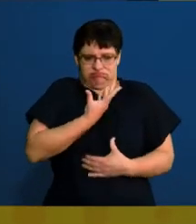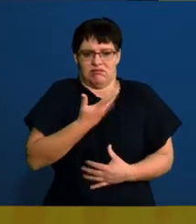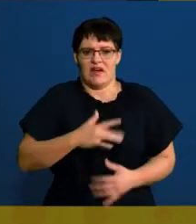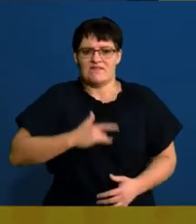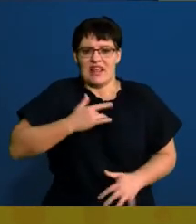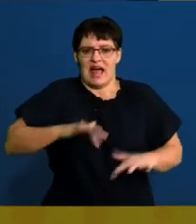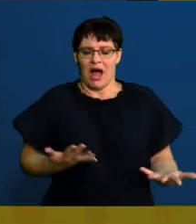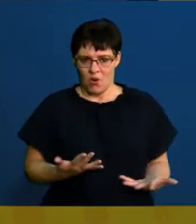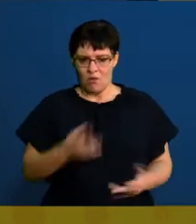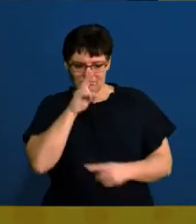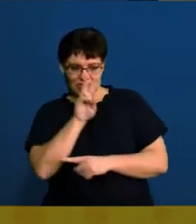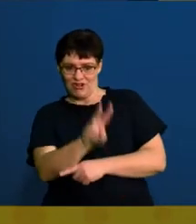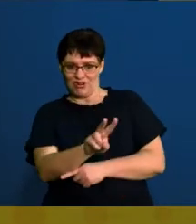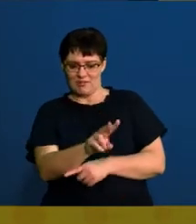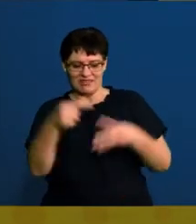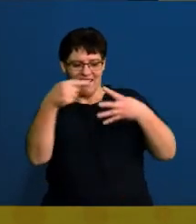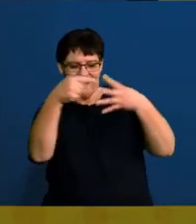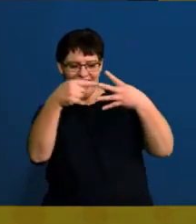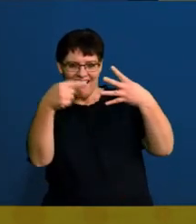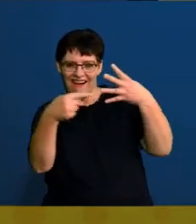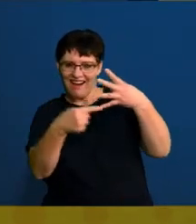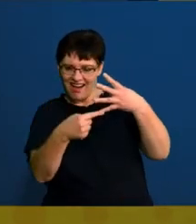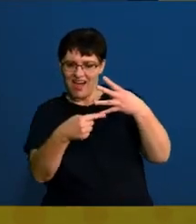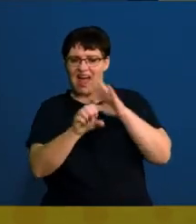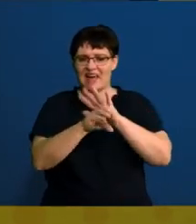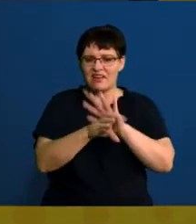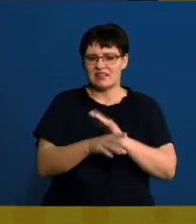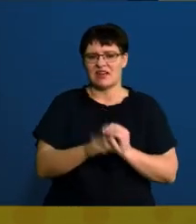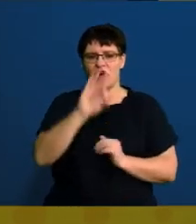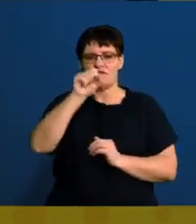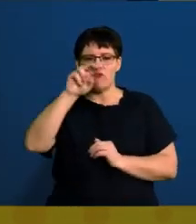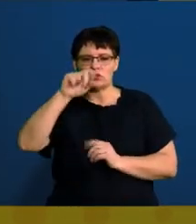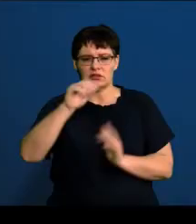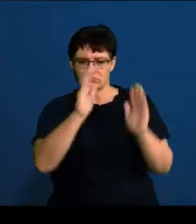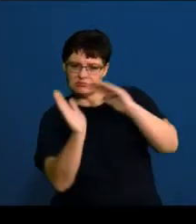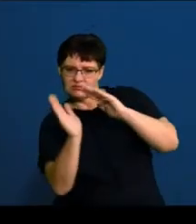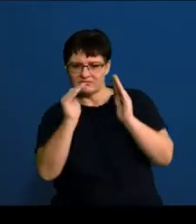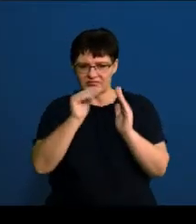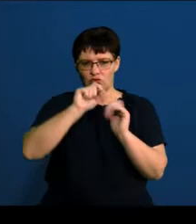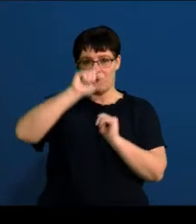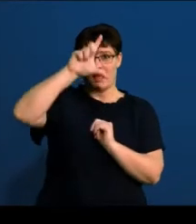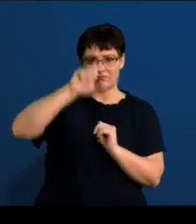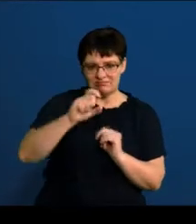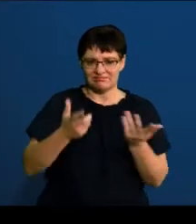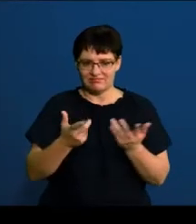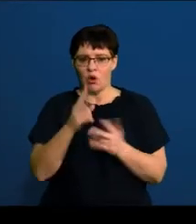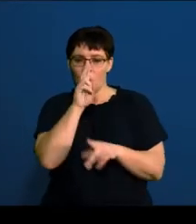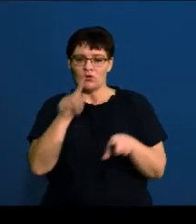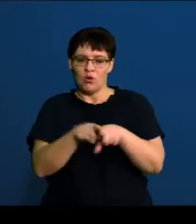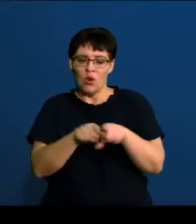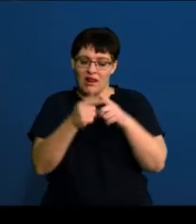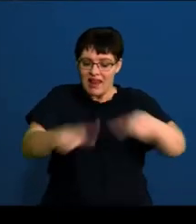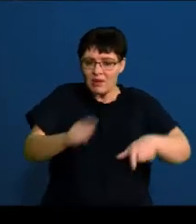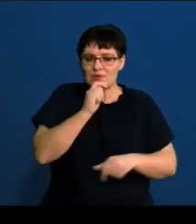analyze an advert, we look at all components of the advert. It could be the font and all of that. So we also look at the language. So